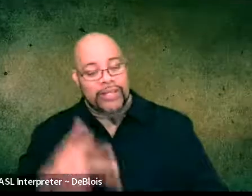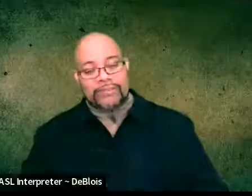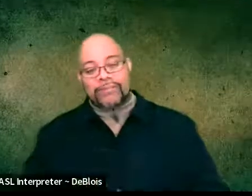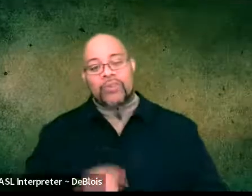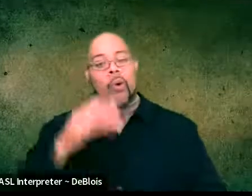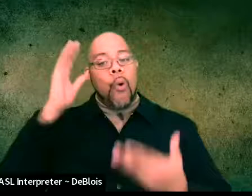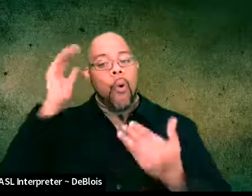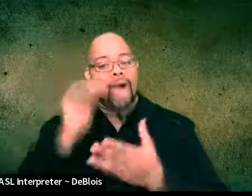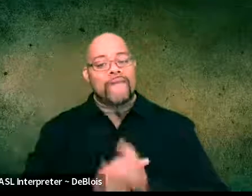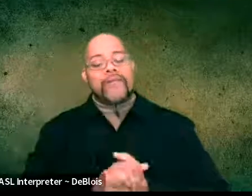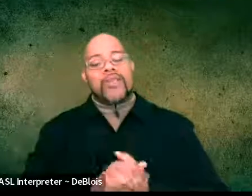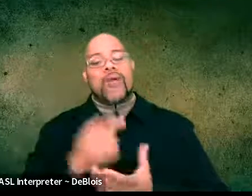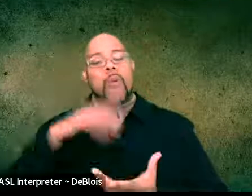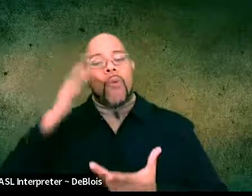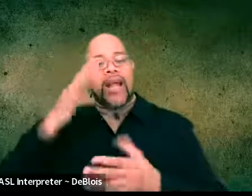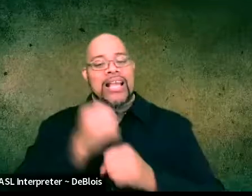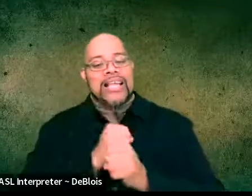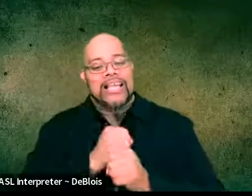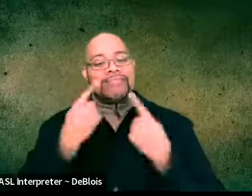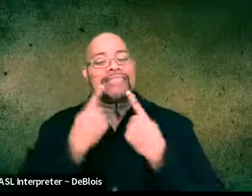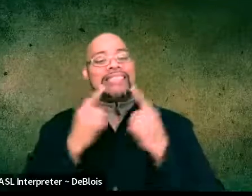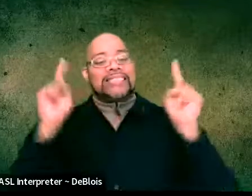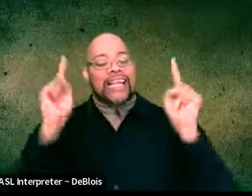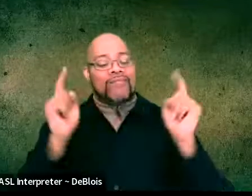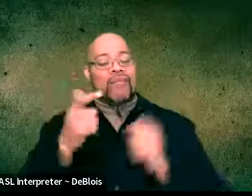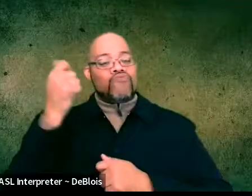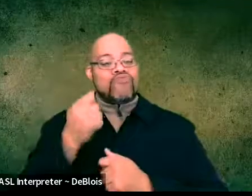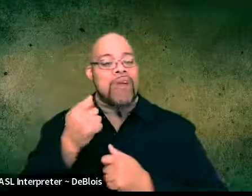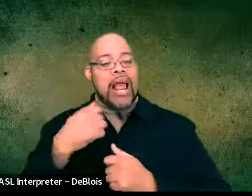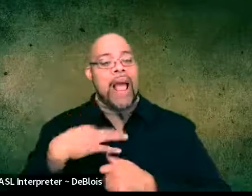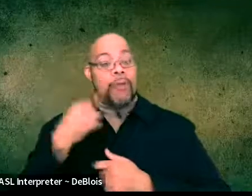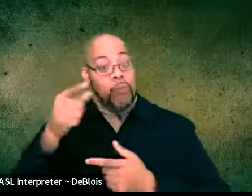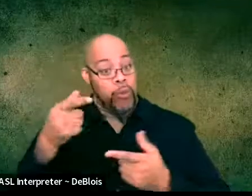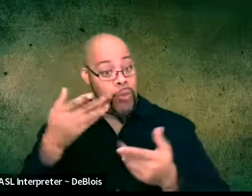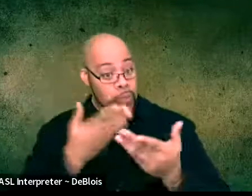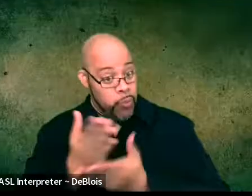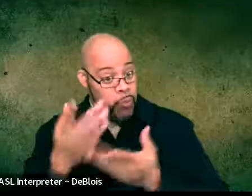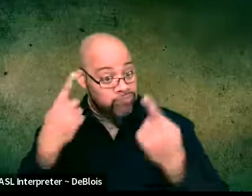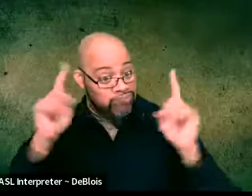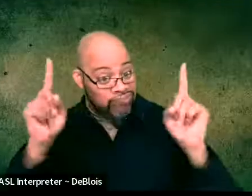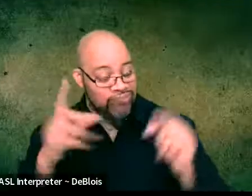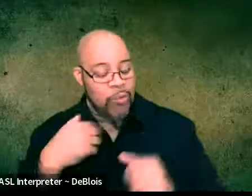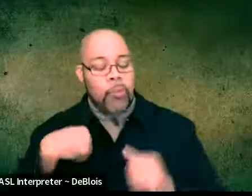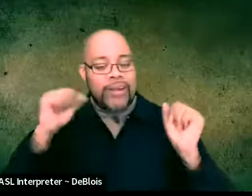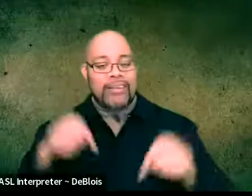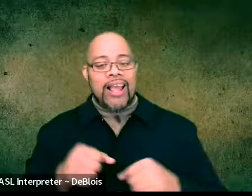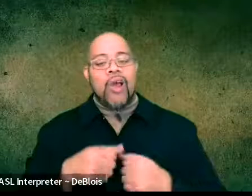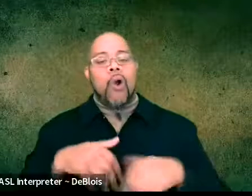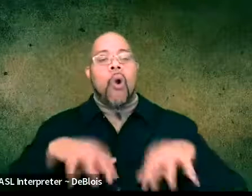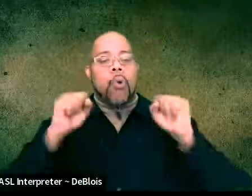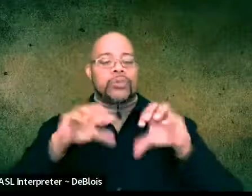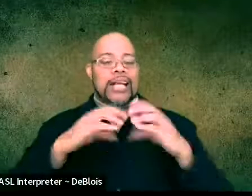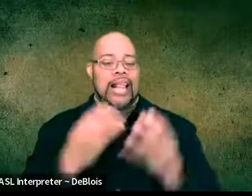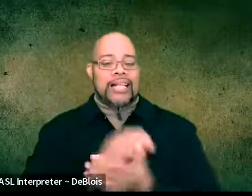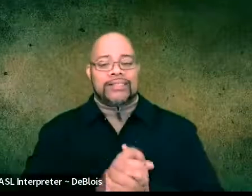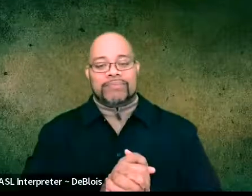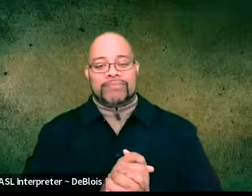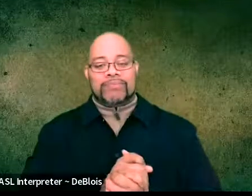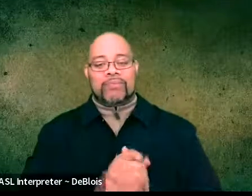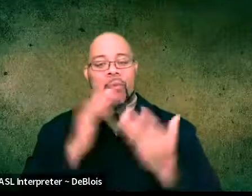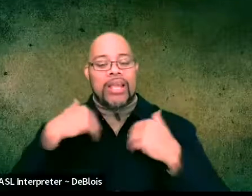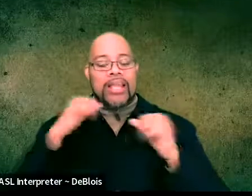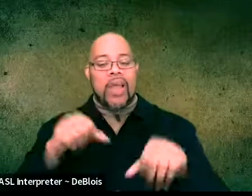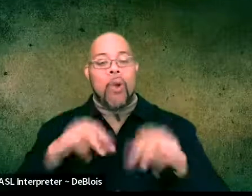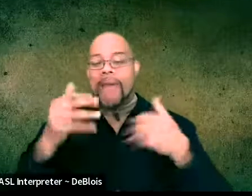So hopefully we will get a successful grant application and they will come through and we can host the class. Hopefully we can